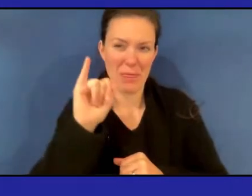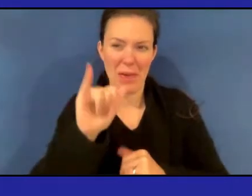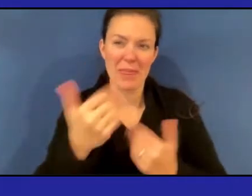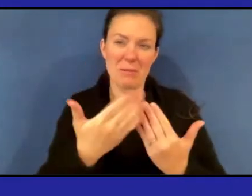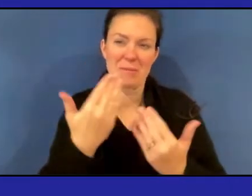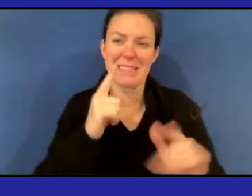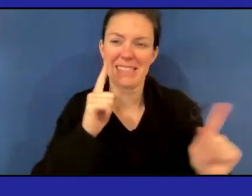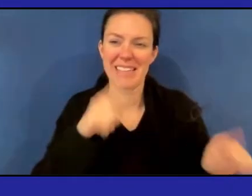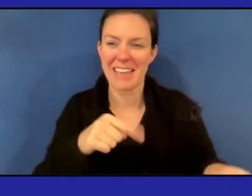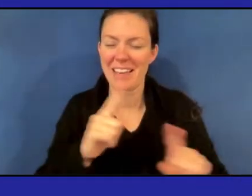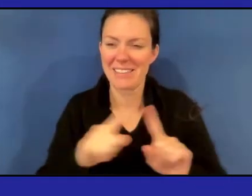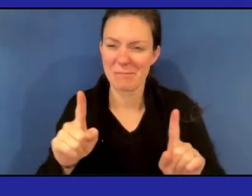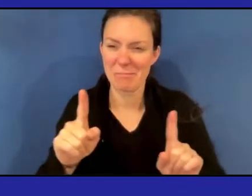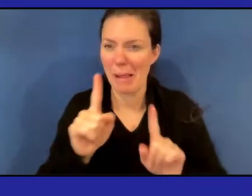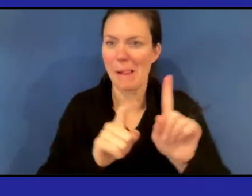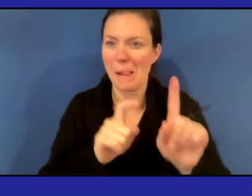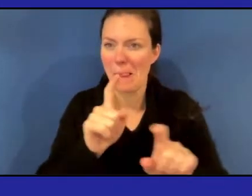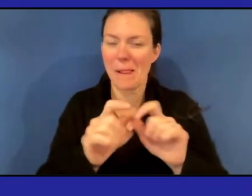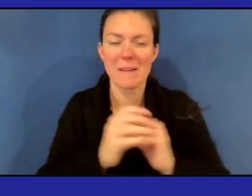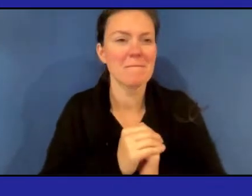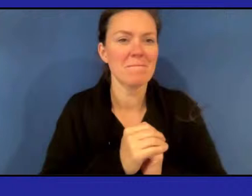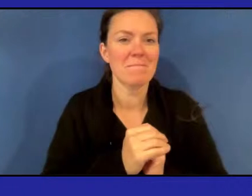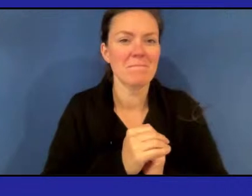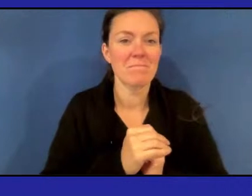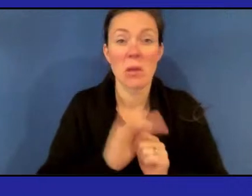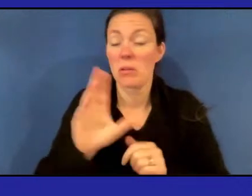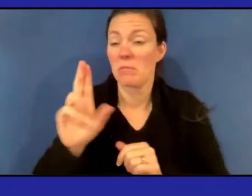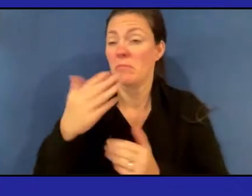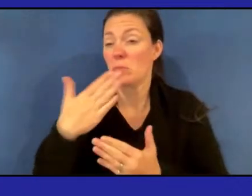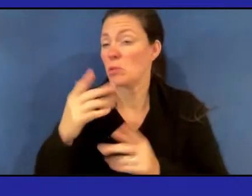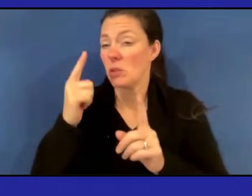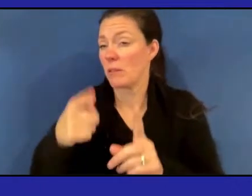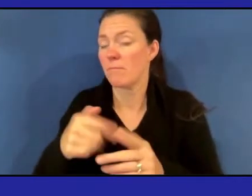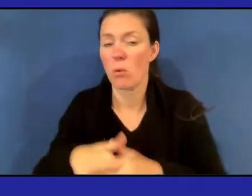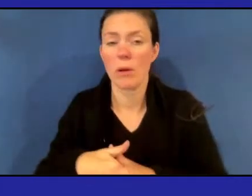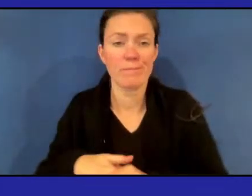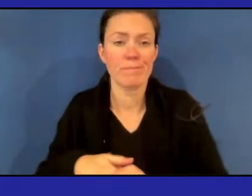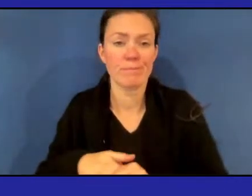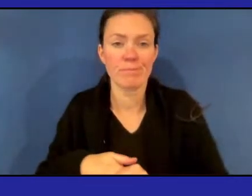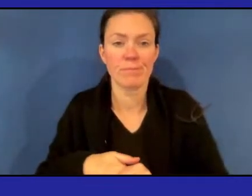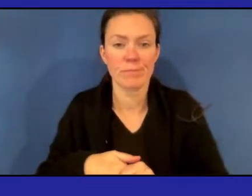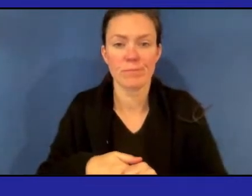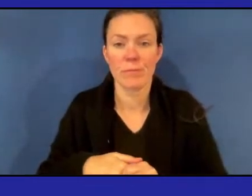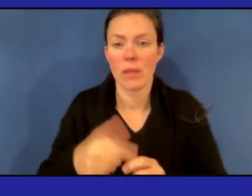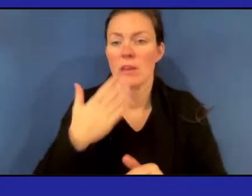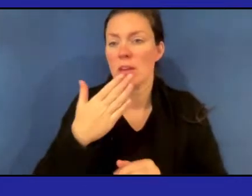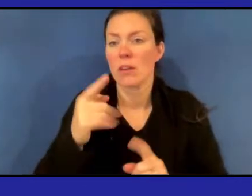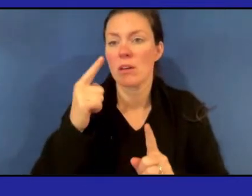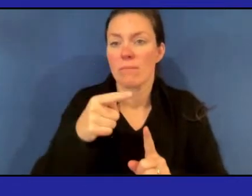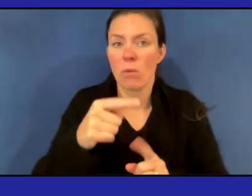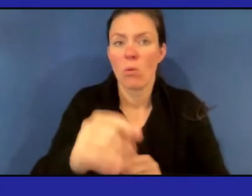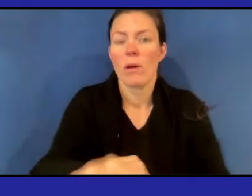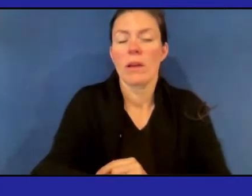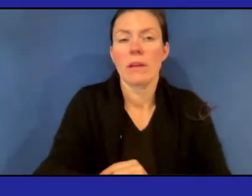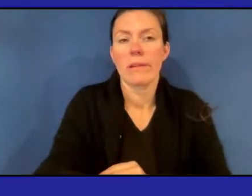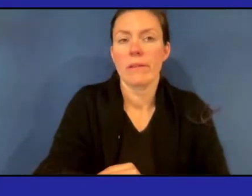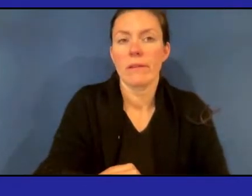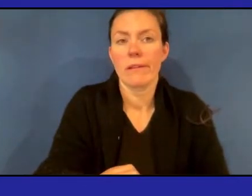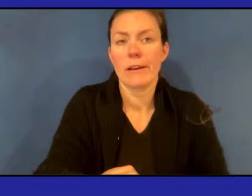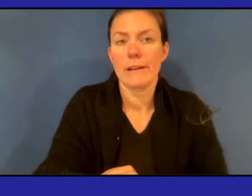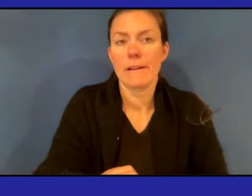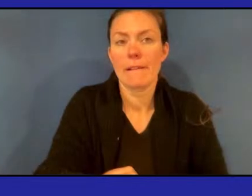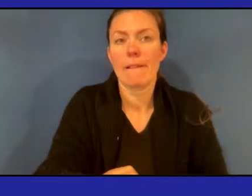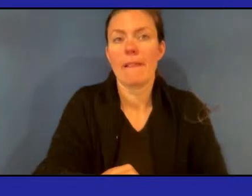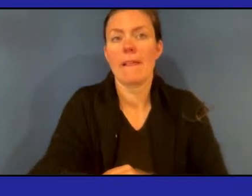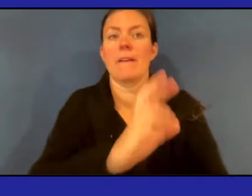Those I are hope great, this one's those are the great easy one. points. Yeah. The idea of patient-physician concordance